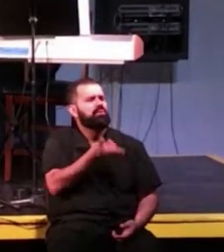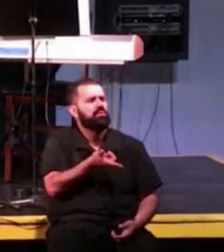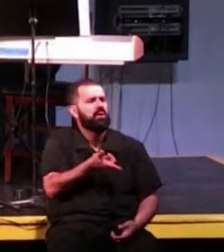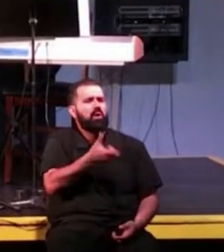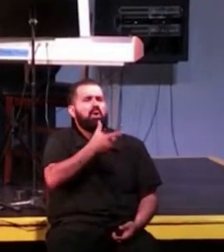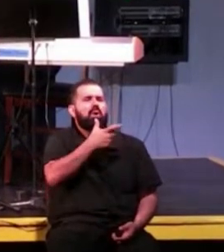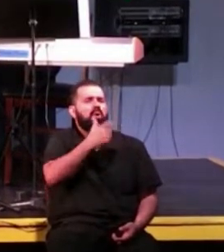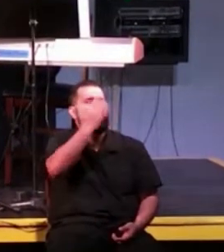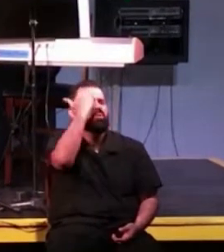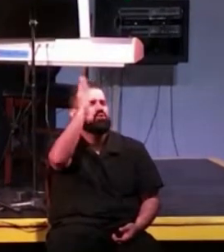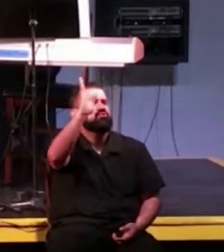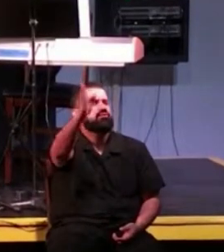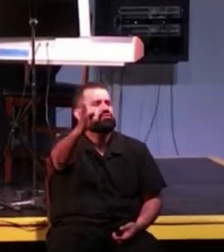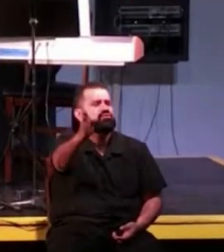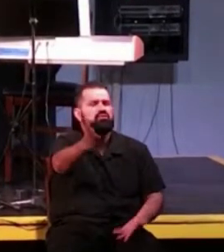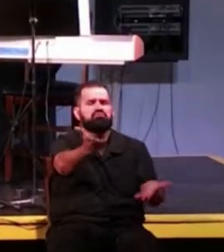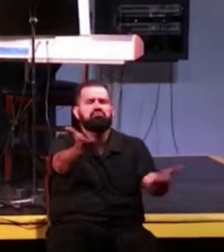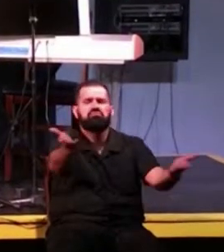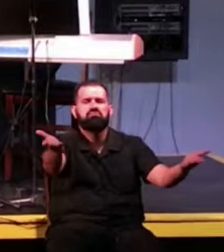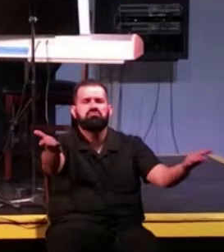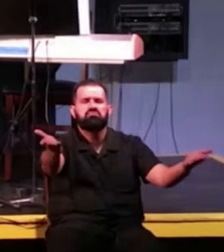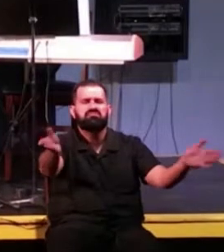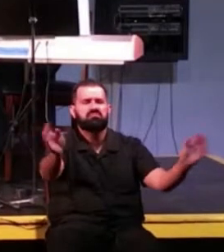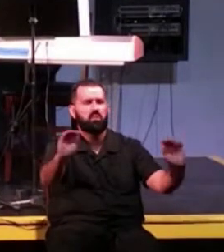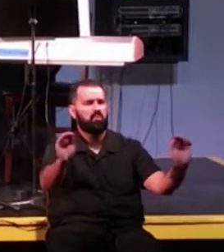Who knows the future?